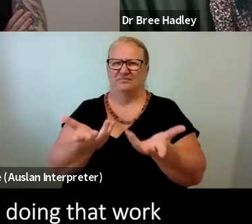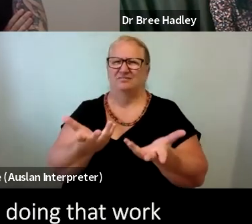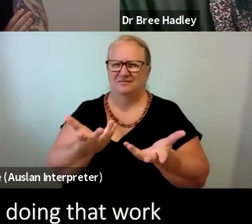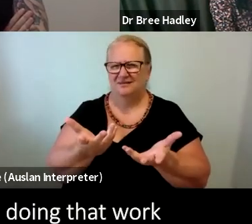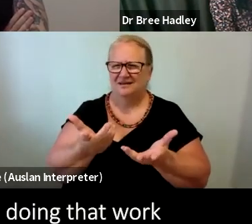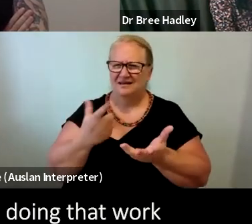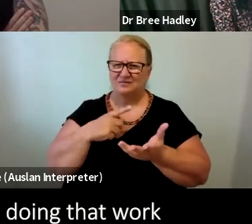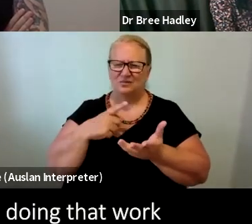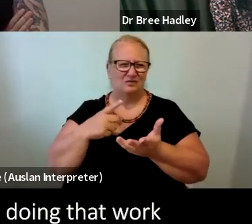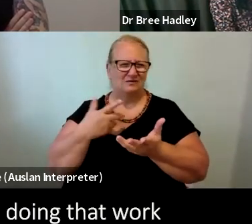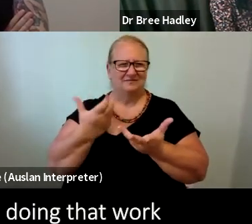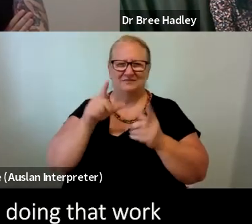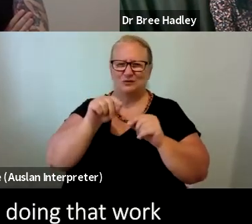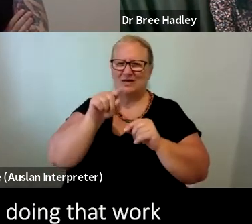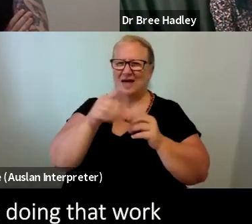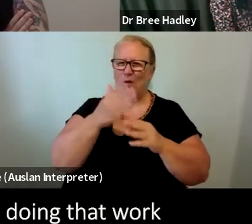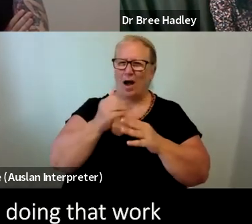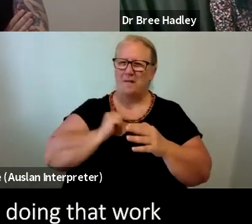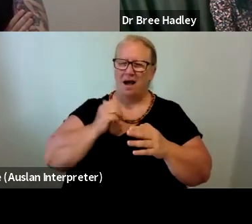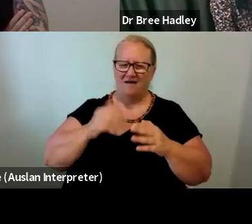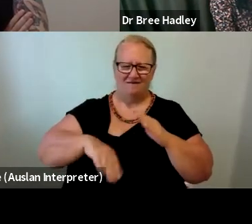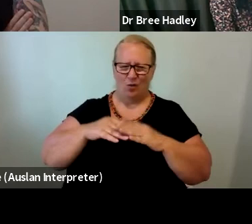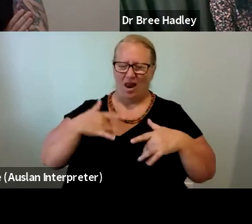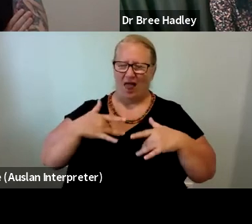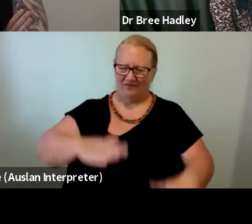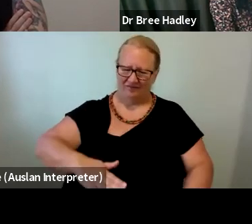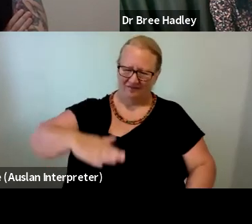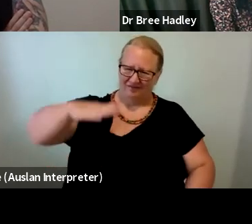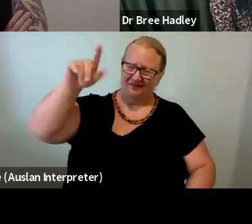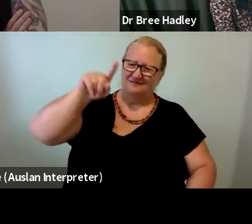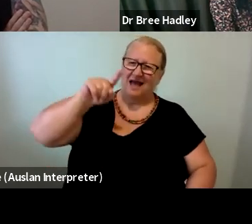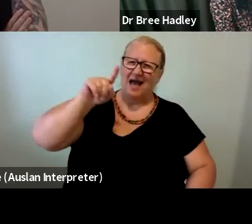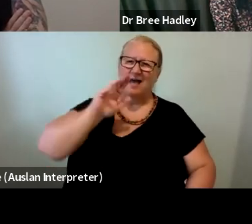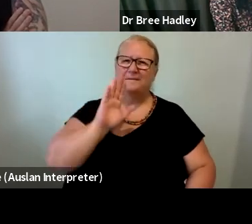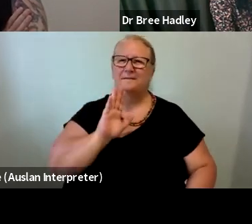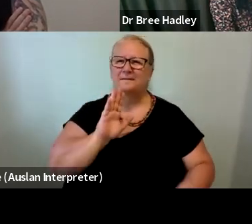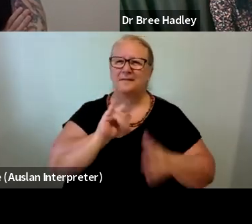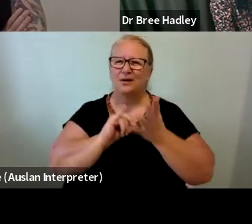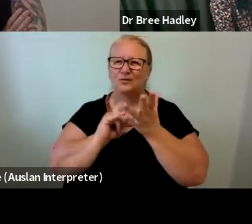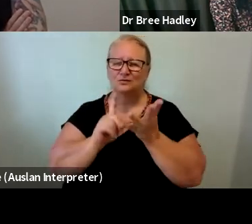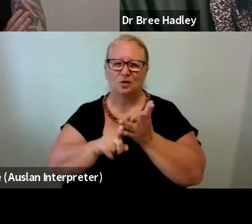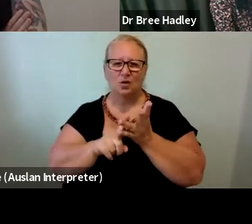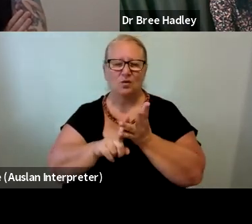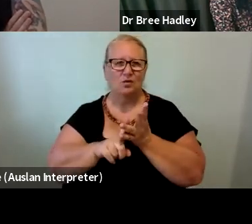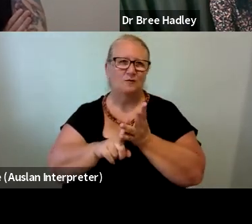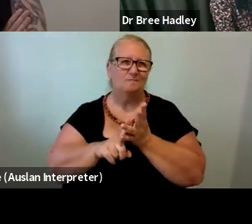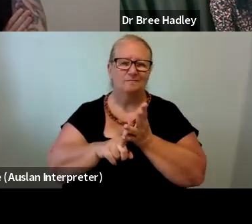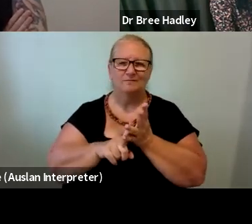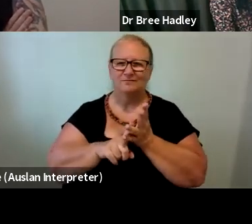been doing that work my whole life, and I kind of sum that